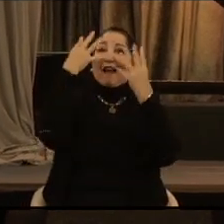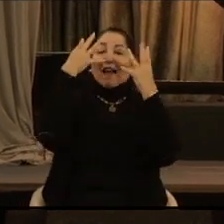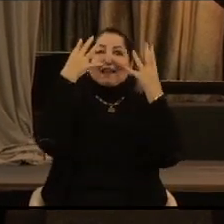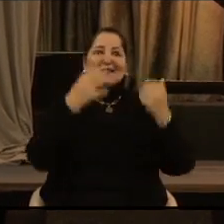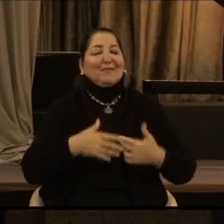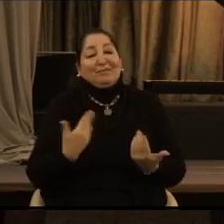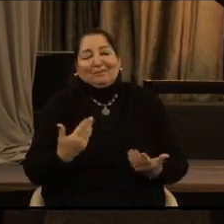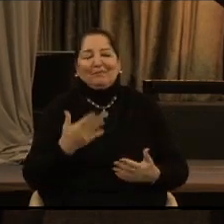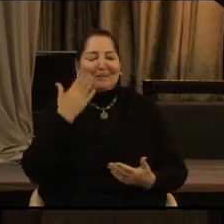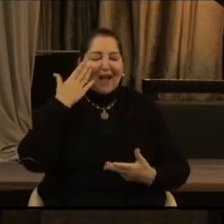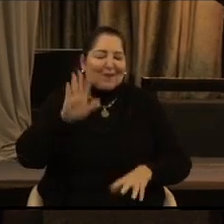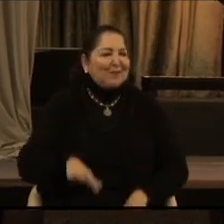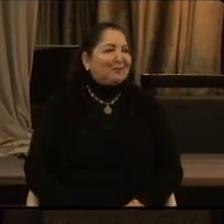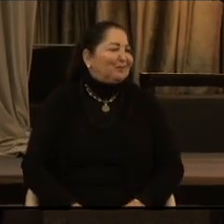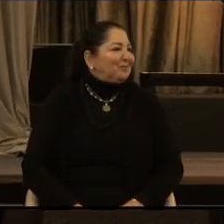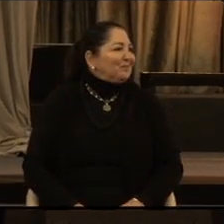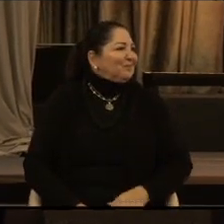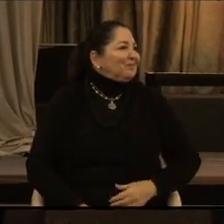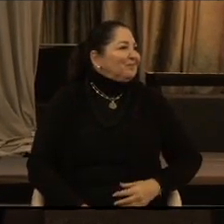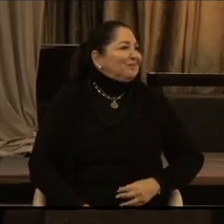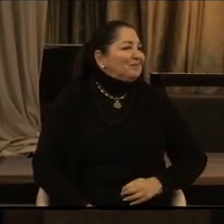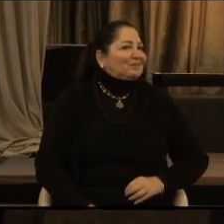Drake Bob? I don't know.